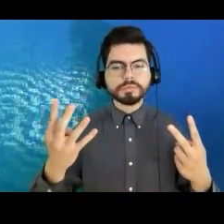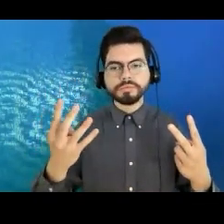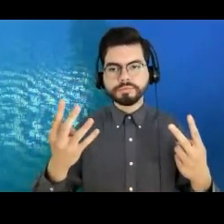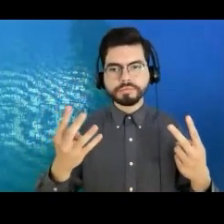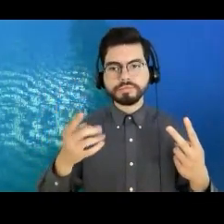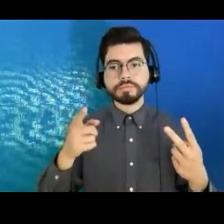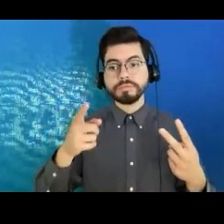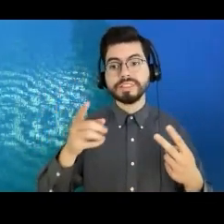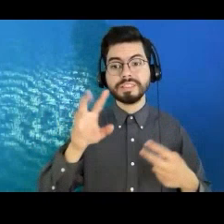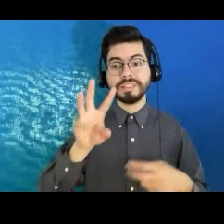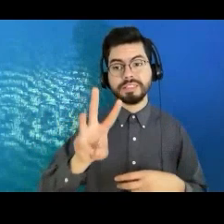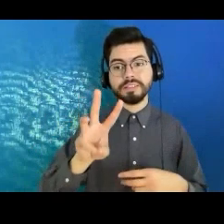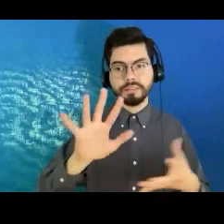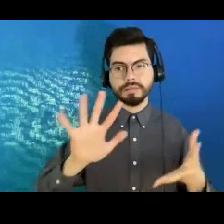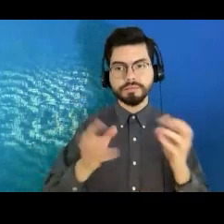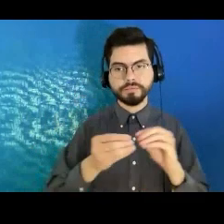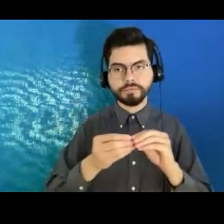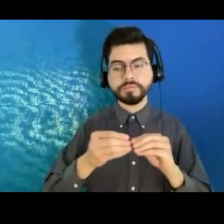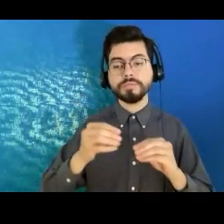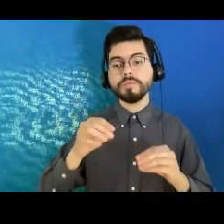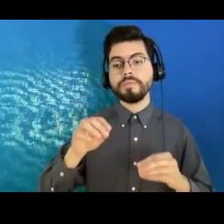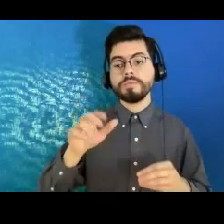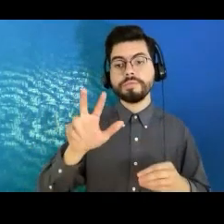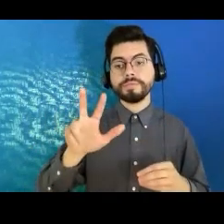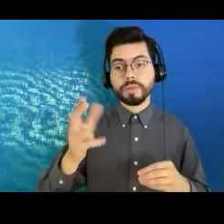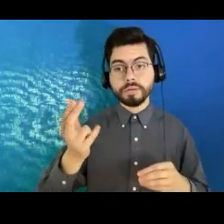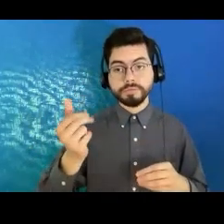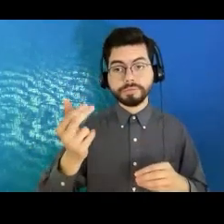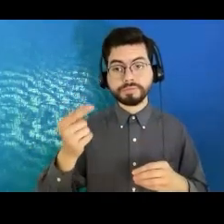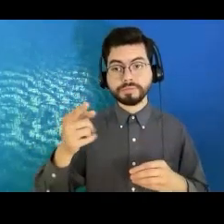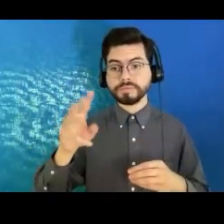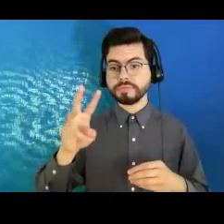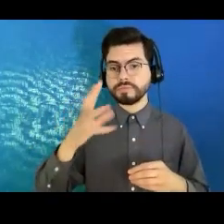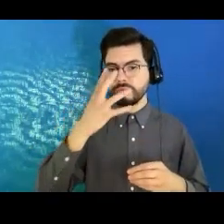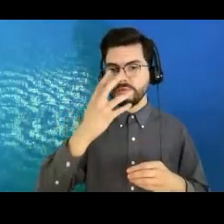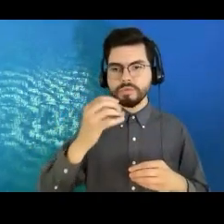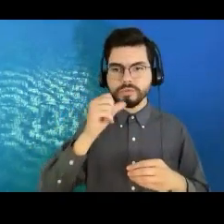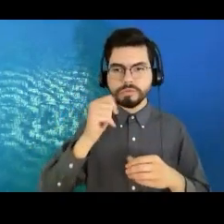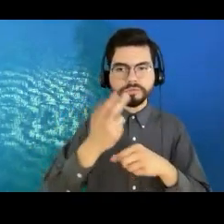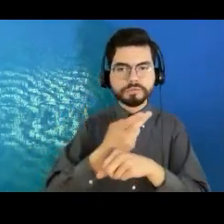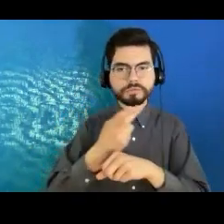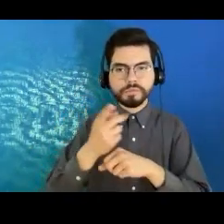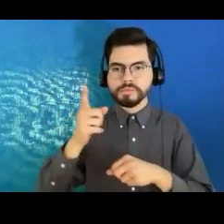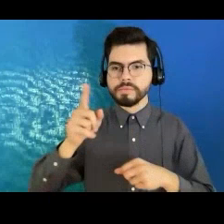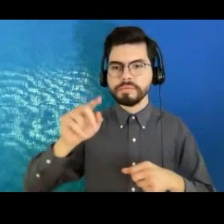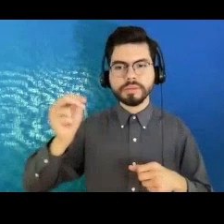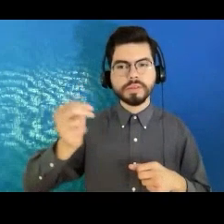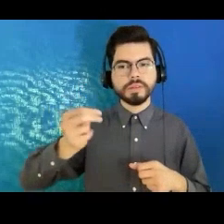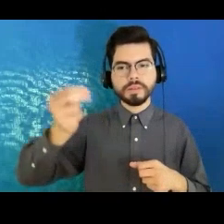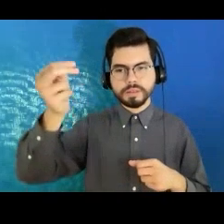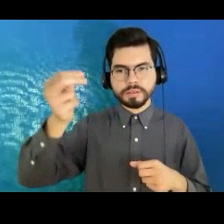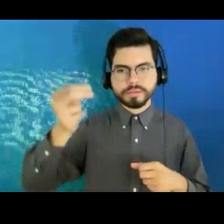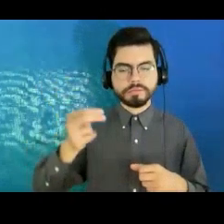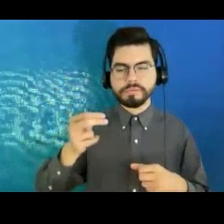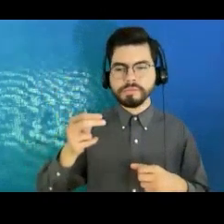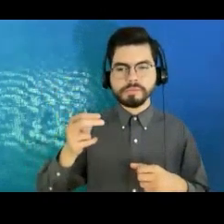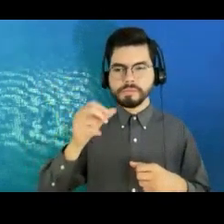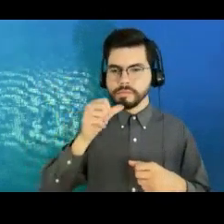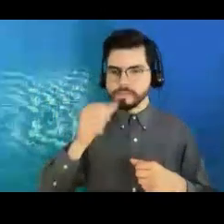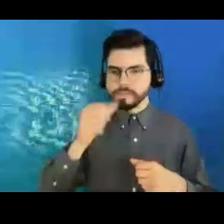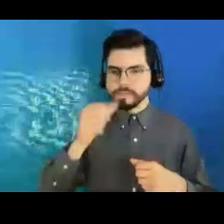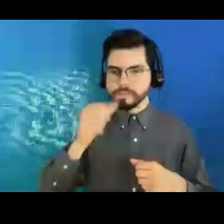and that's the one that's located near Gardner and Beatty Gulch area. They don't really use the one up high very much. And so we know that all of the wolves